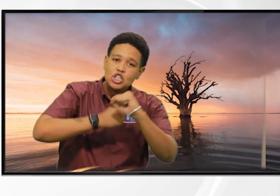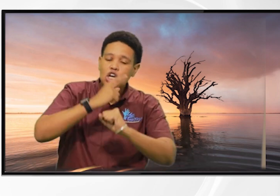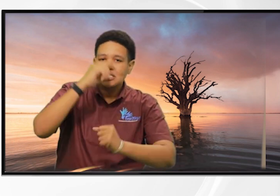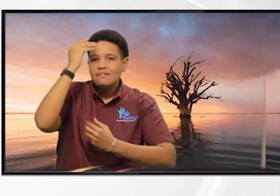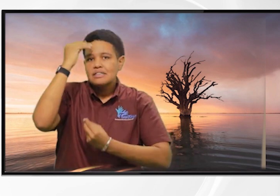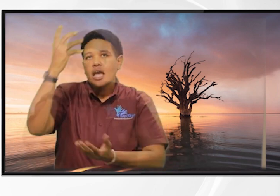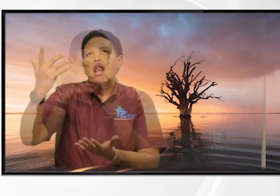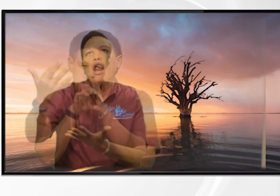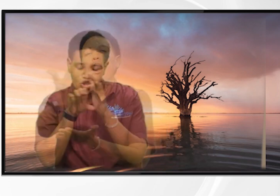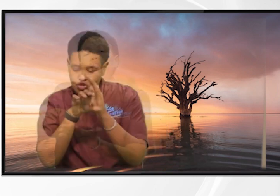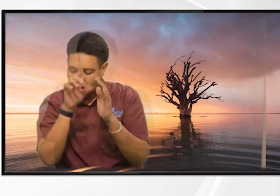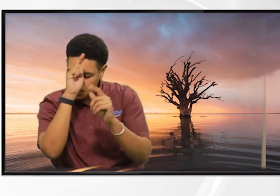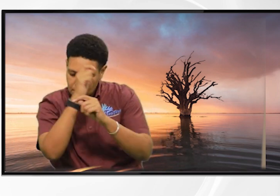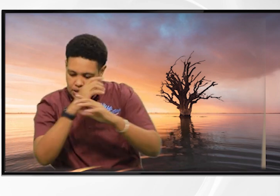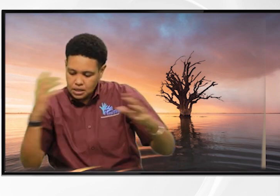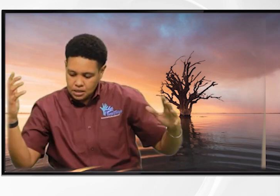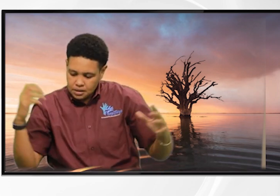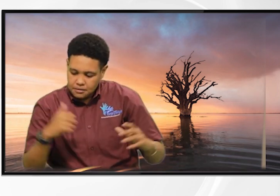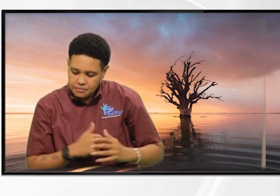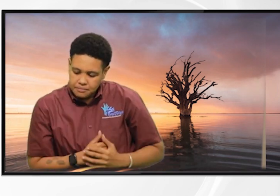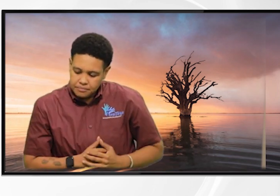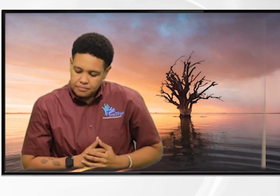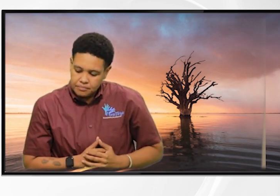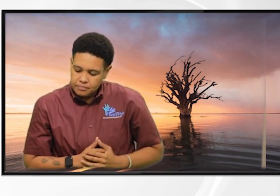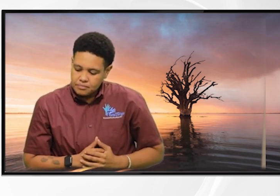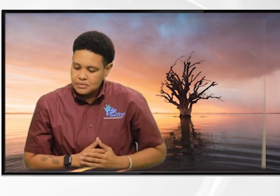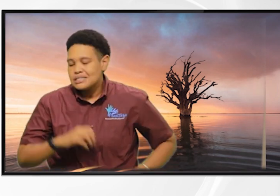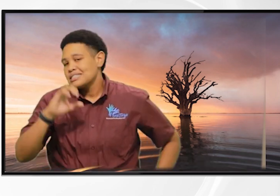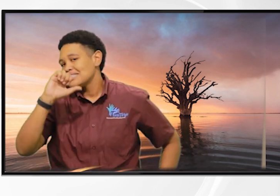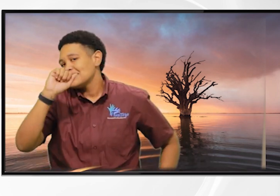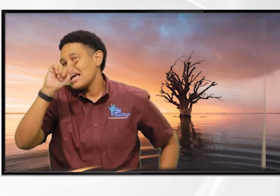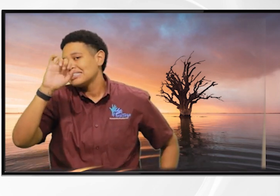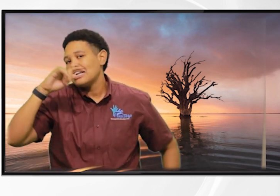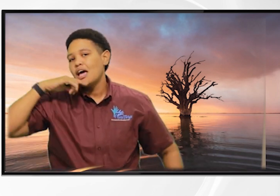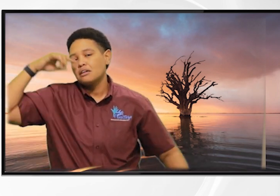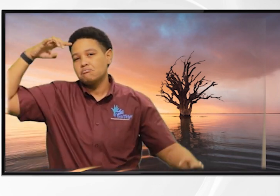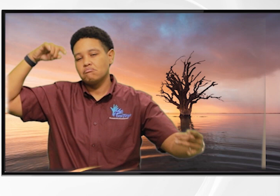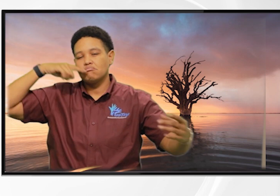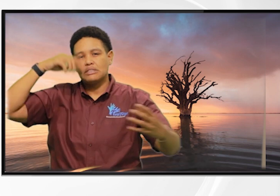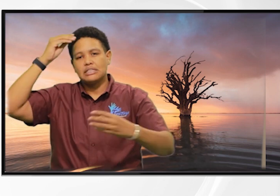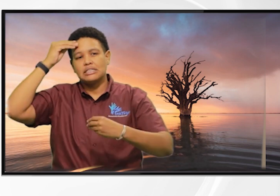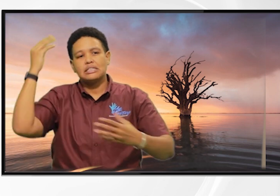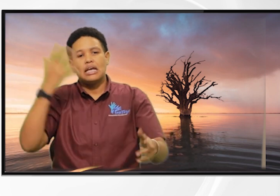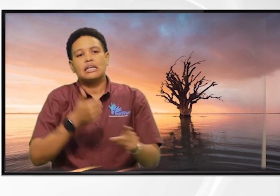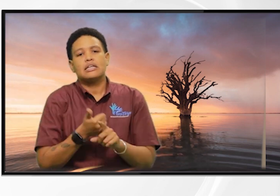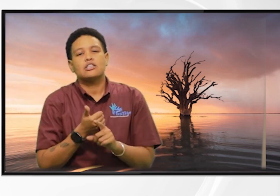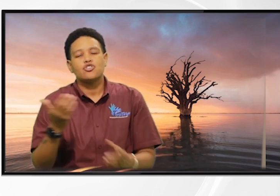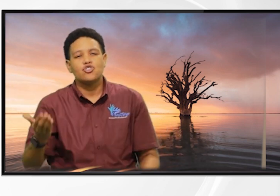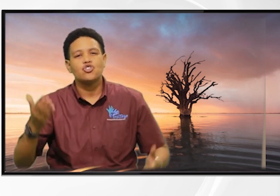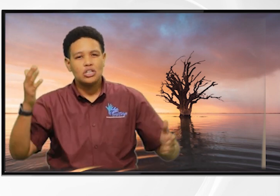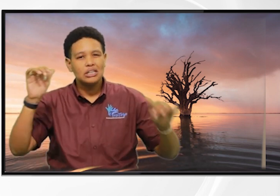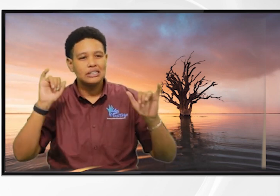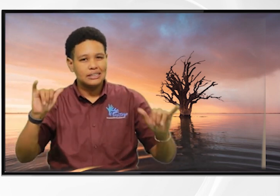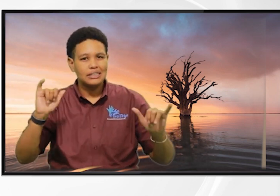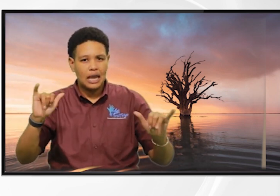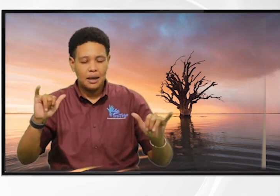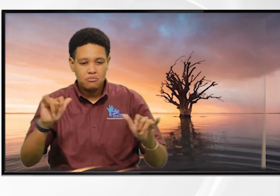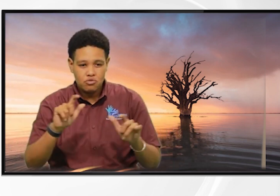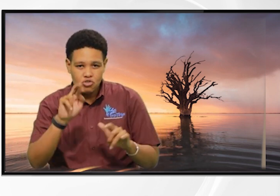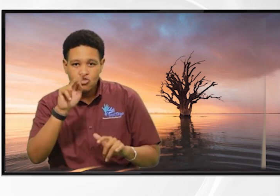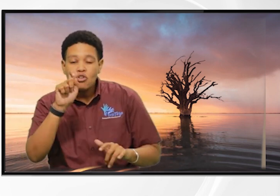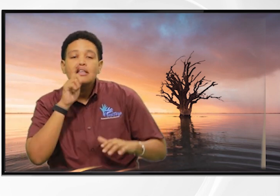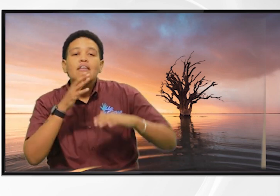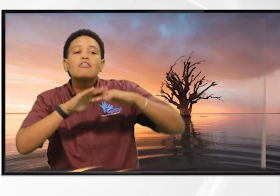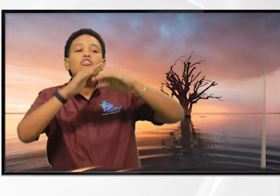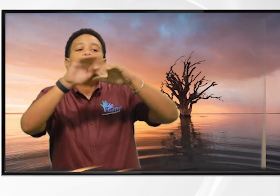data. Satellite altimetry data suggests a similar magnitude rate of increase when averaged over